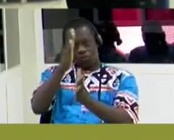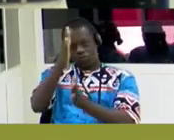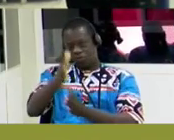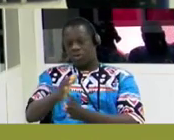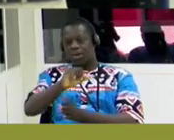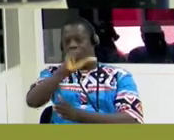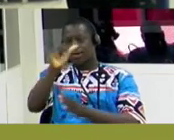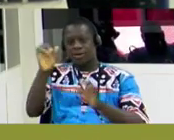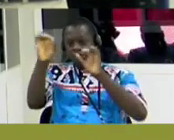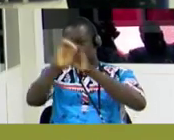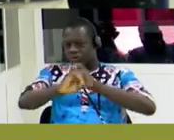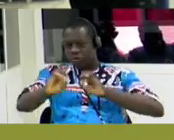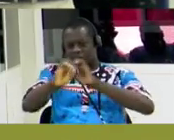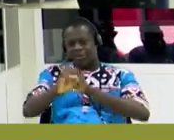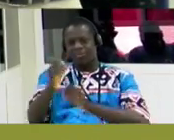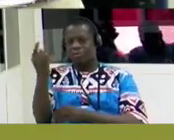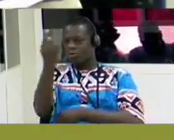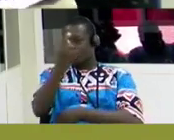me God. So help me Allah.